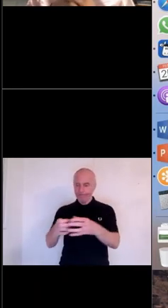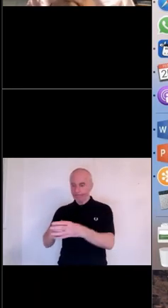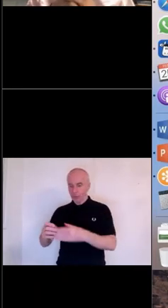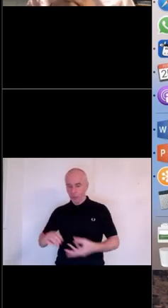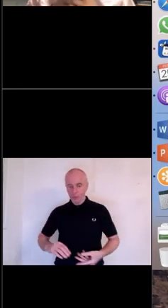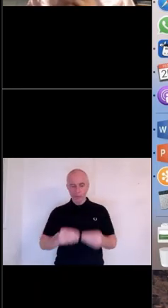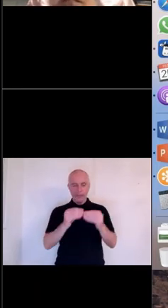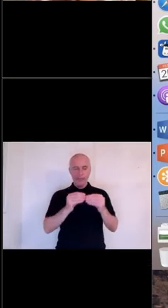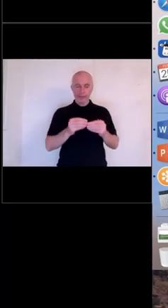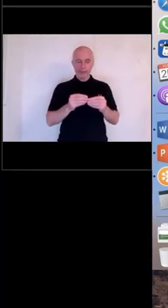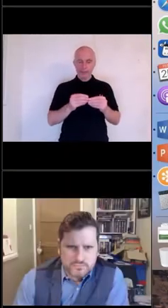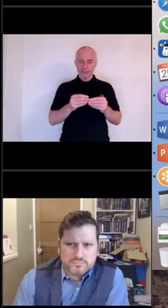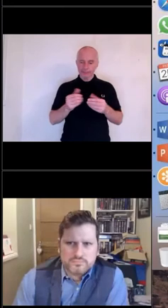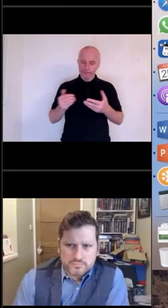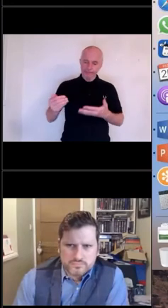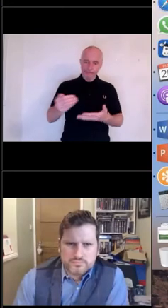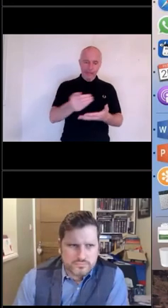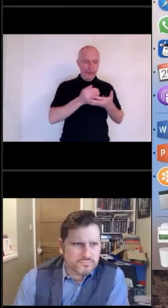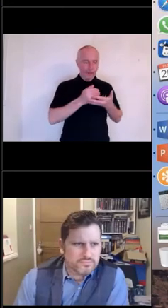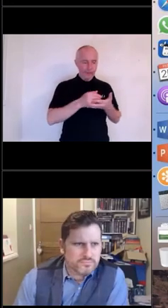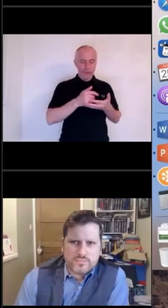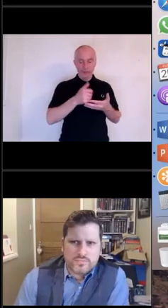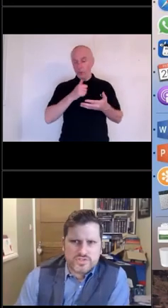useful. So I hope that answers your question.